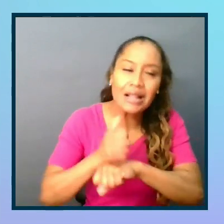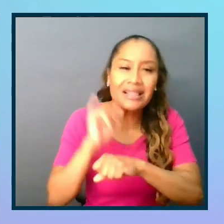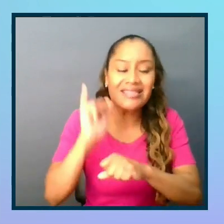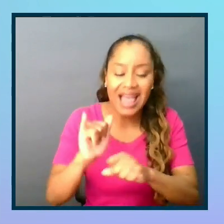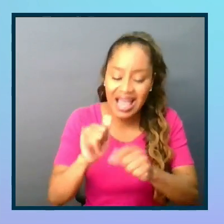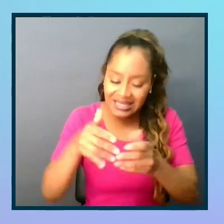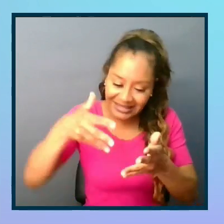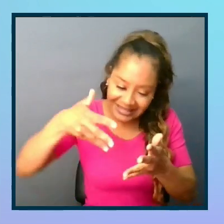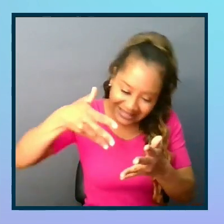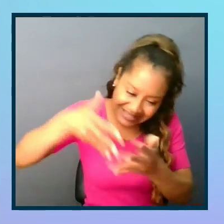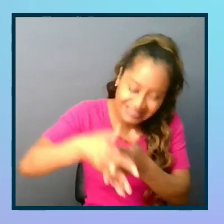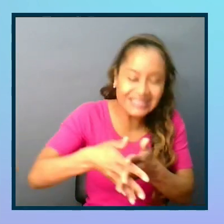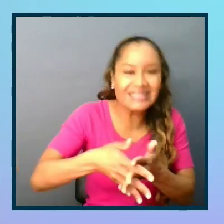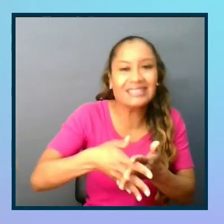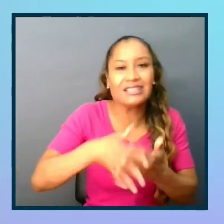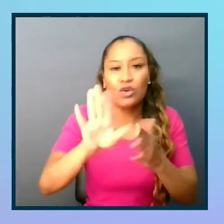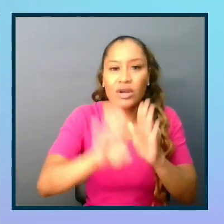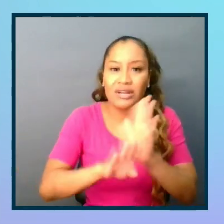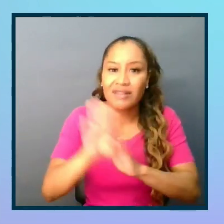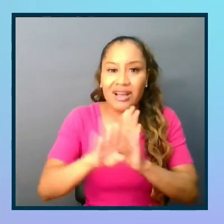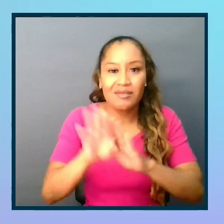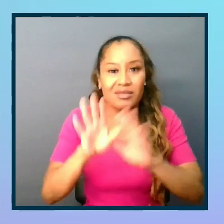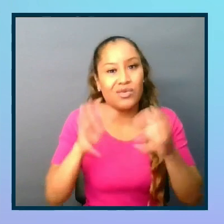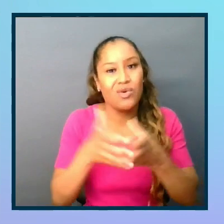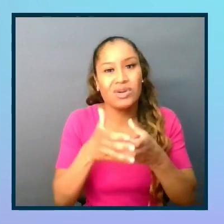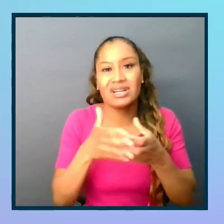your development organization,